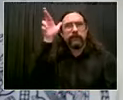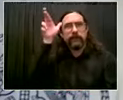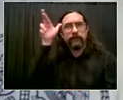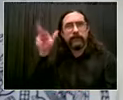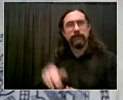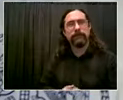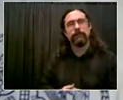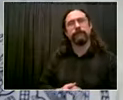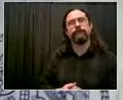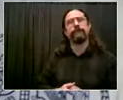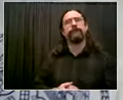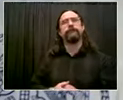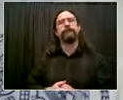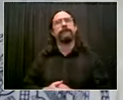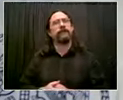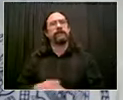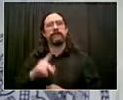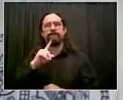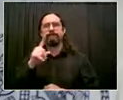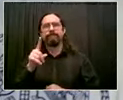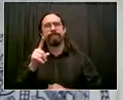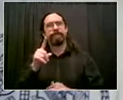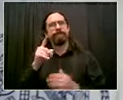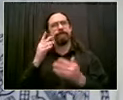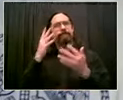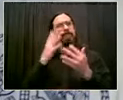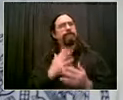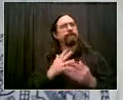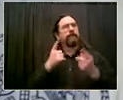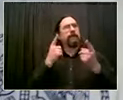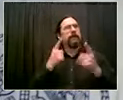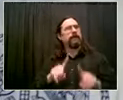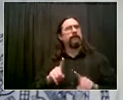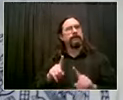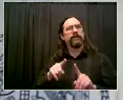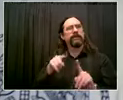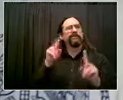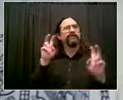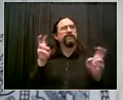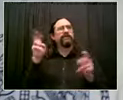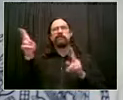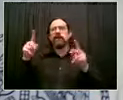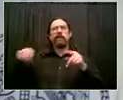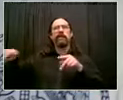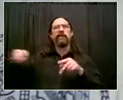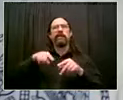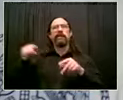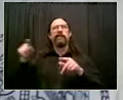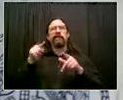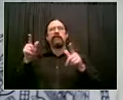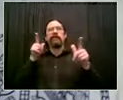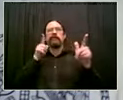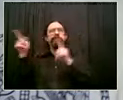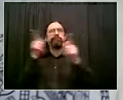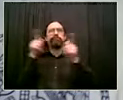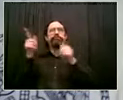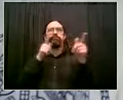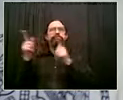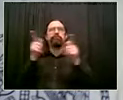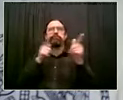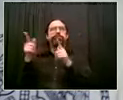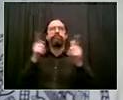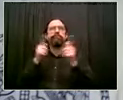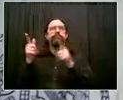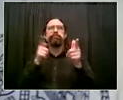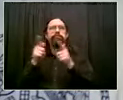into a home. The pain that Justin's parents are feeling right now,